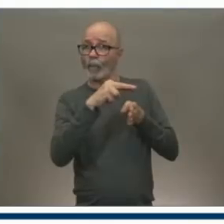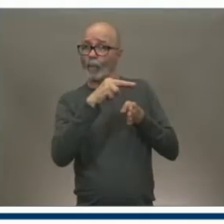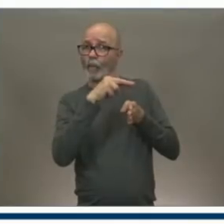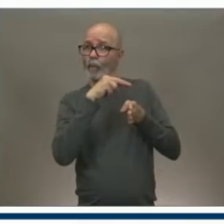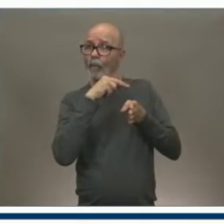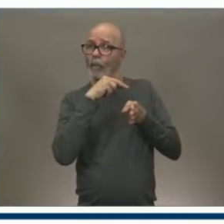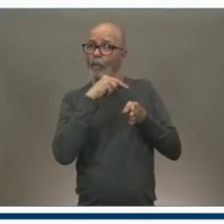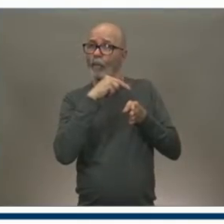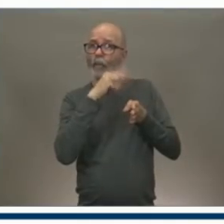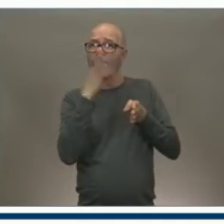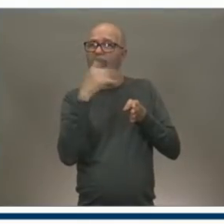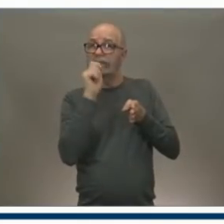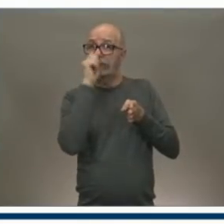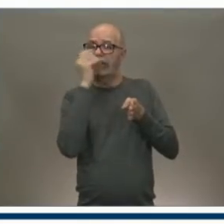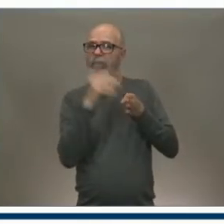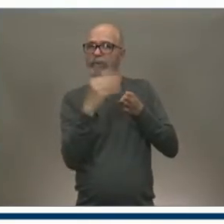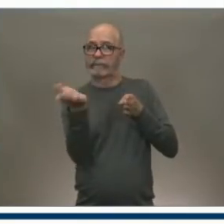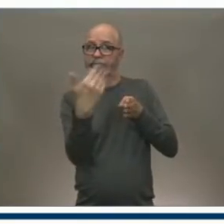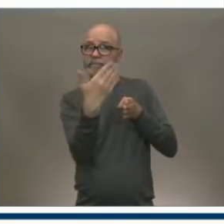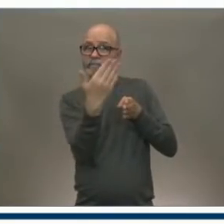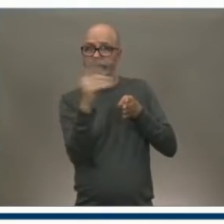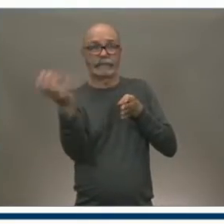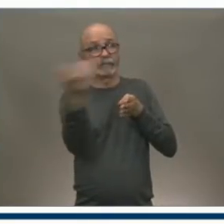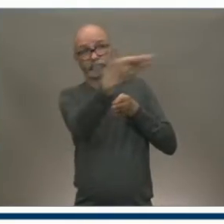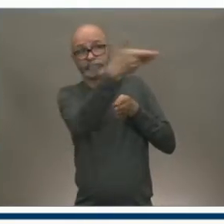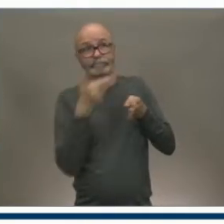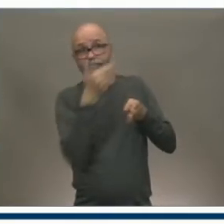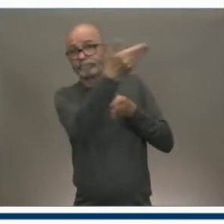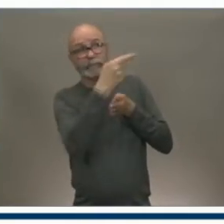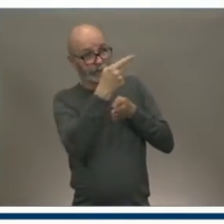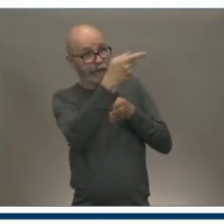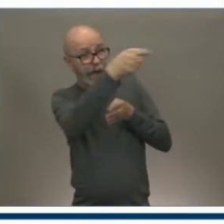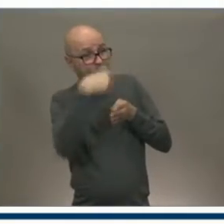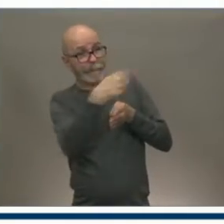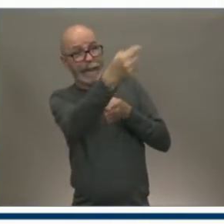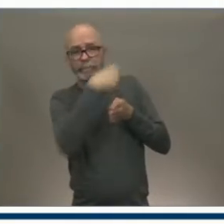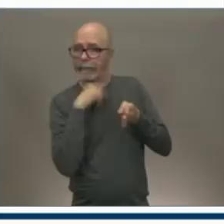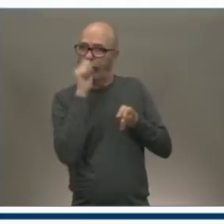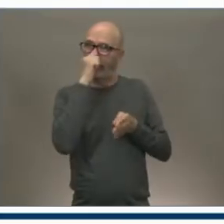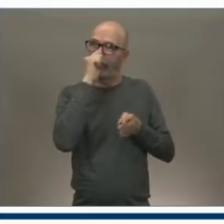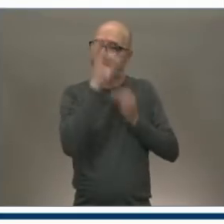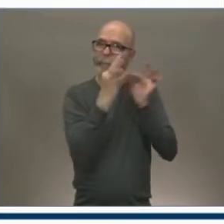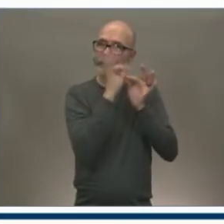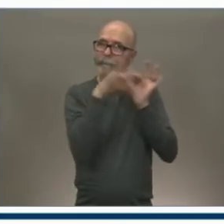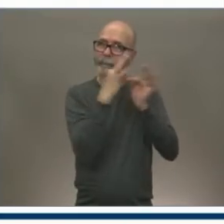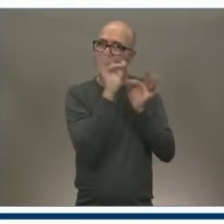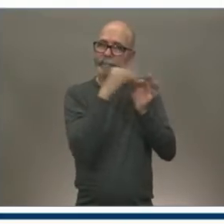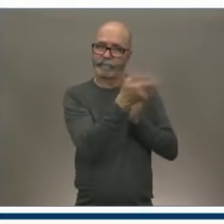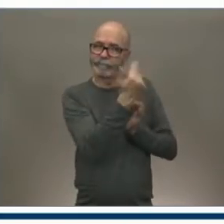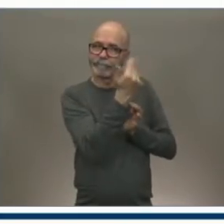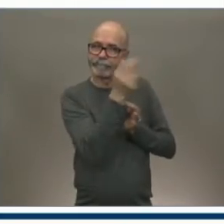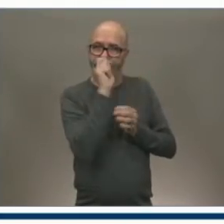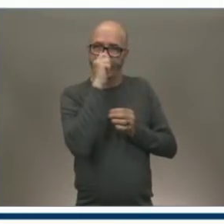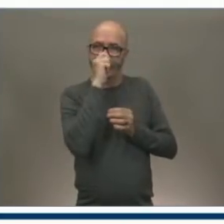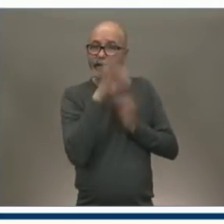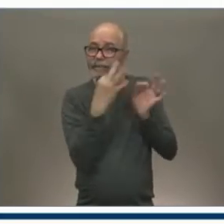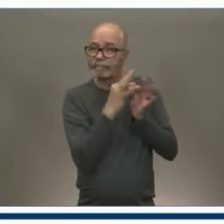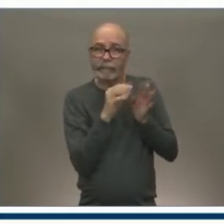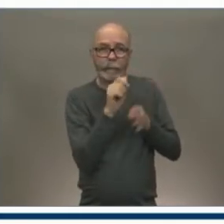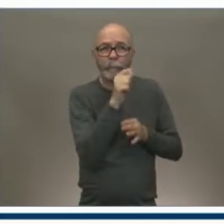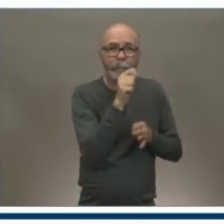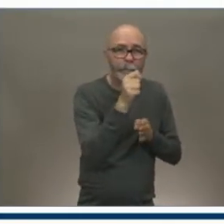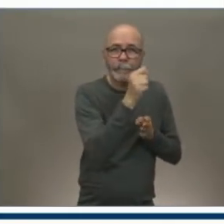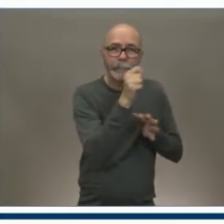of testing for people who are coming into the province to make sure we are even more vigilantly looking for COVID and looking